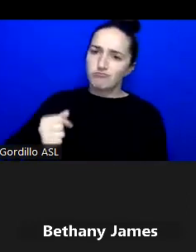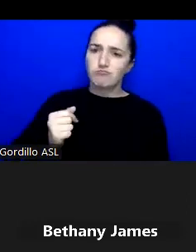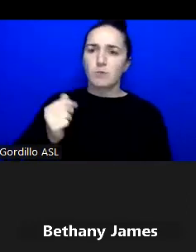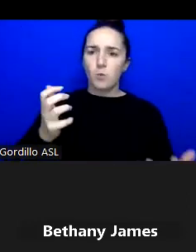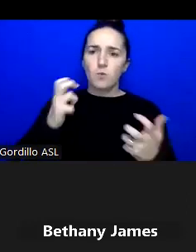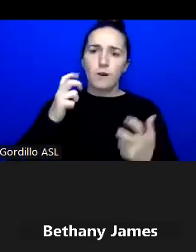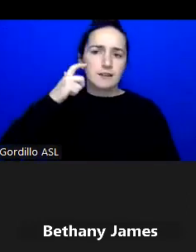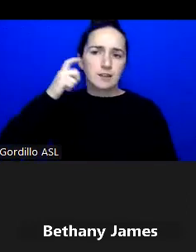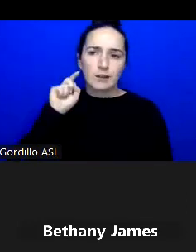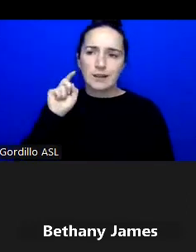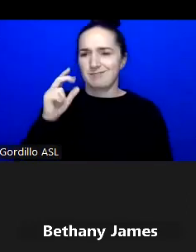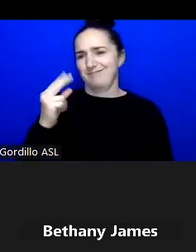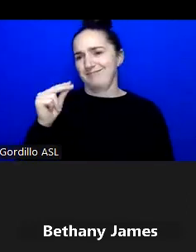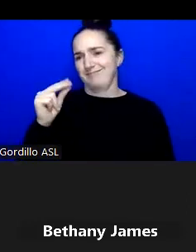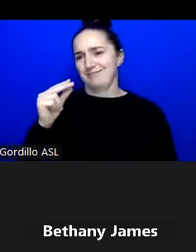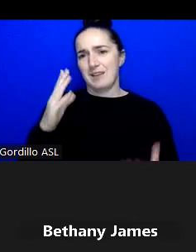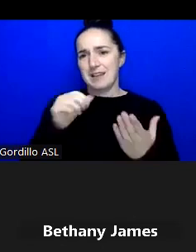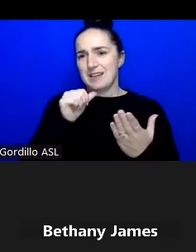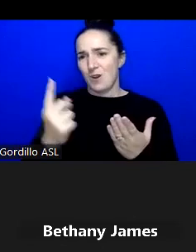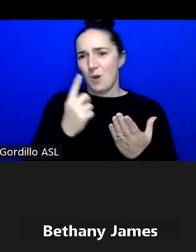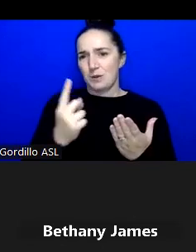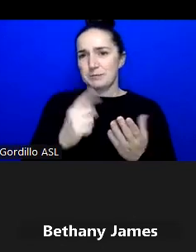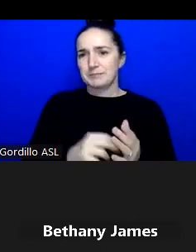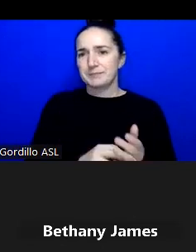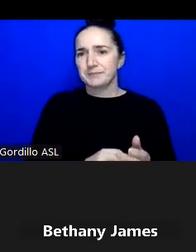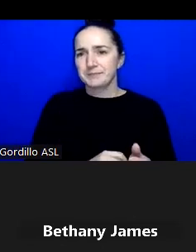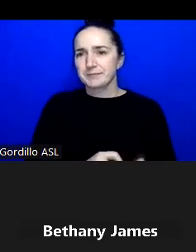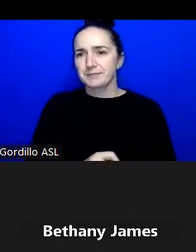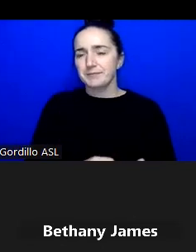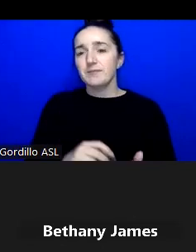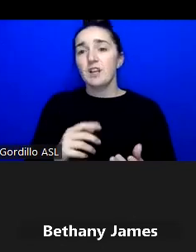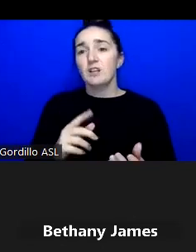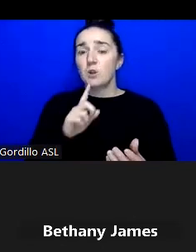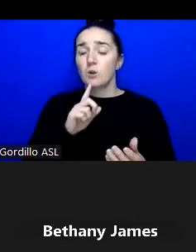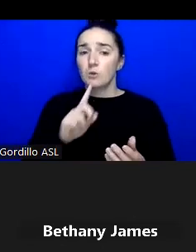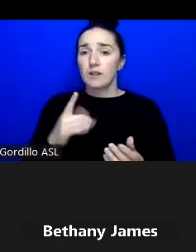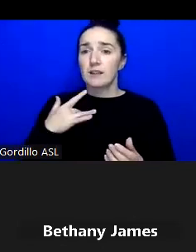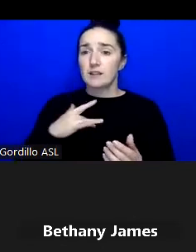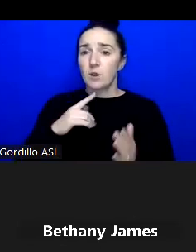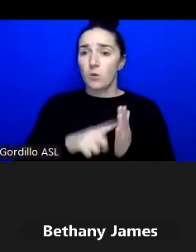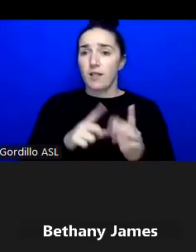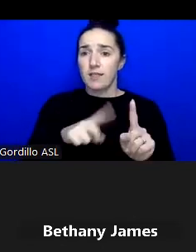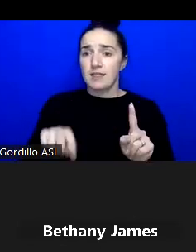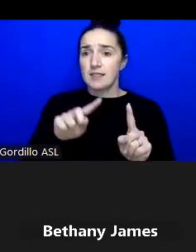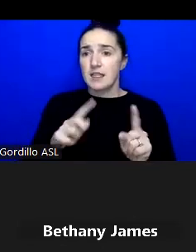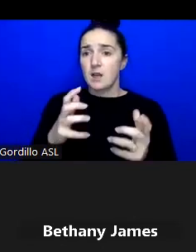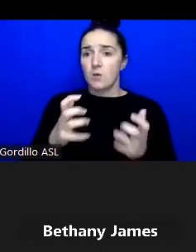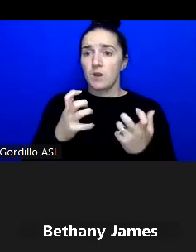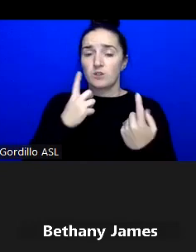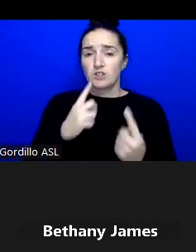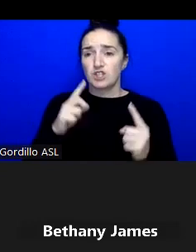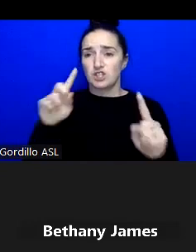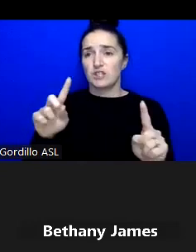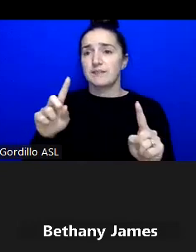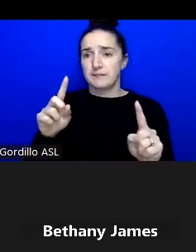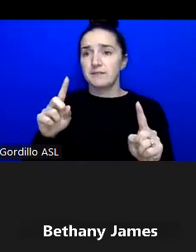aid, because that might not be the case. So I want to be sensitive to what is important to them and what they are wanting to be able to achieve. I also